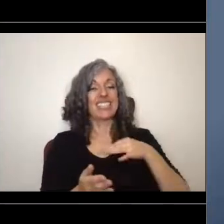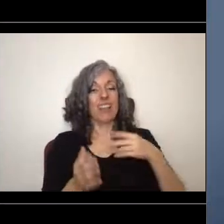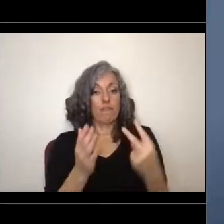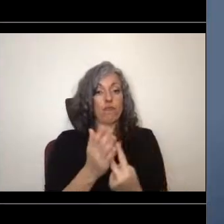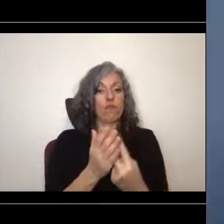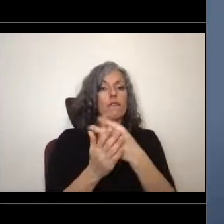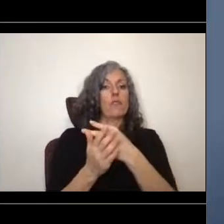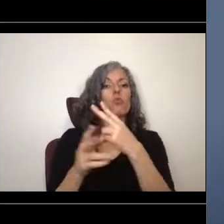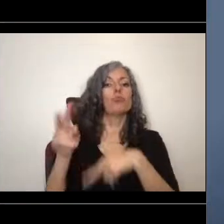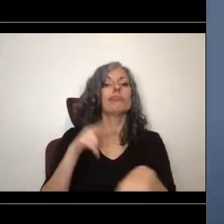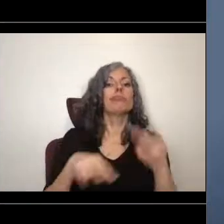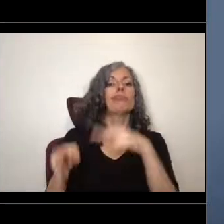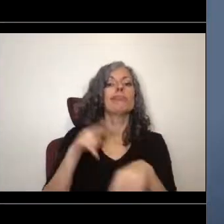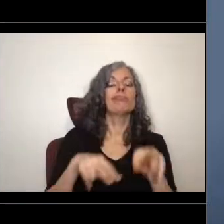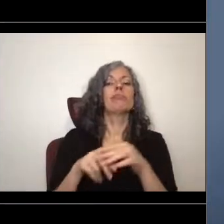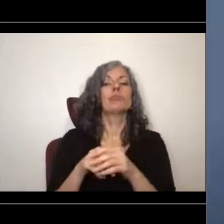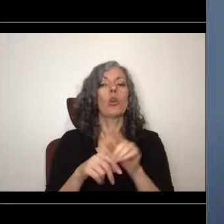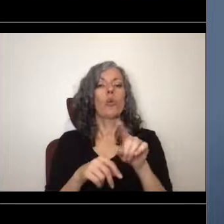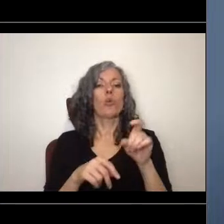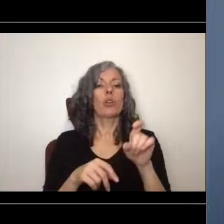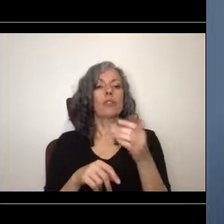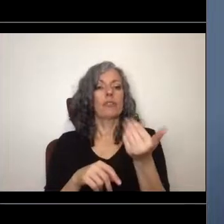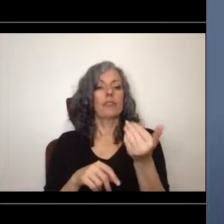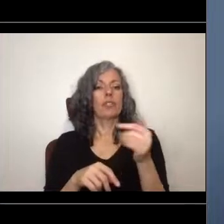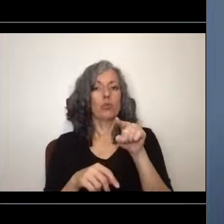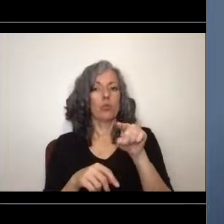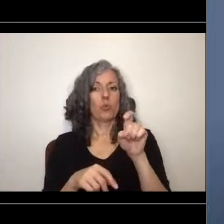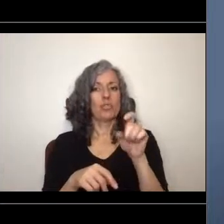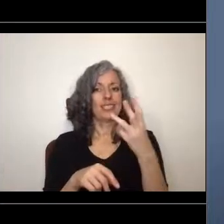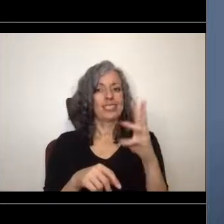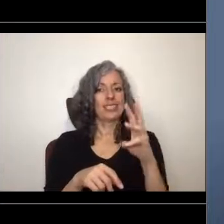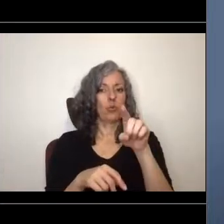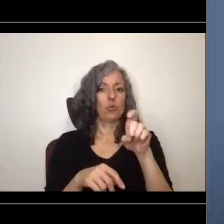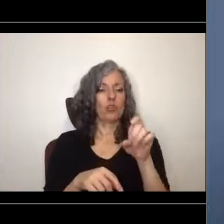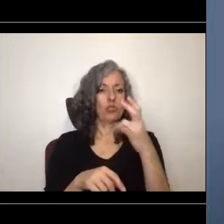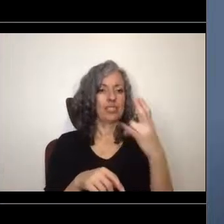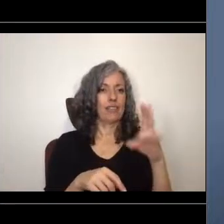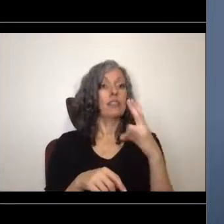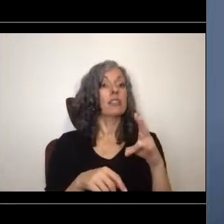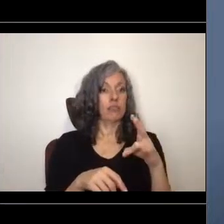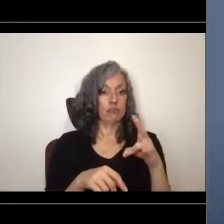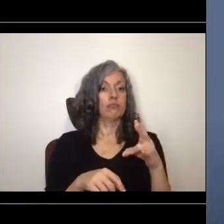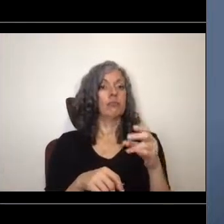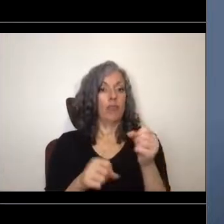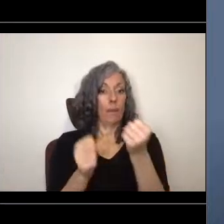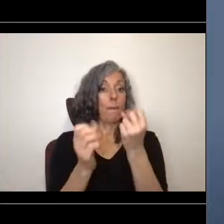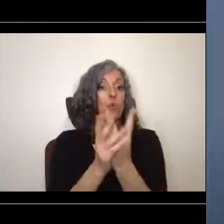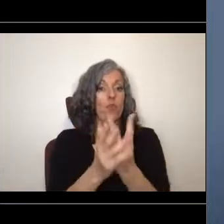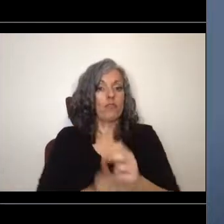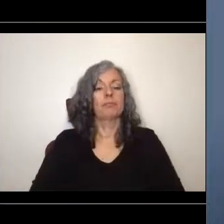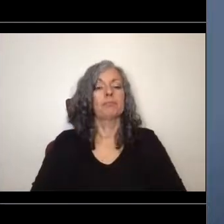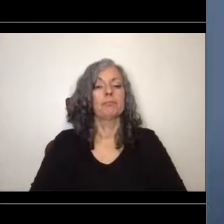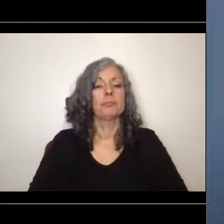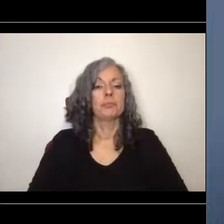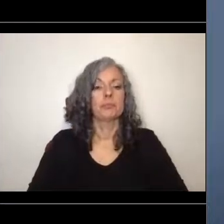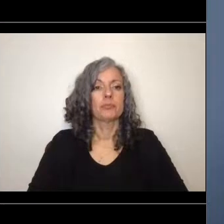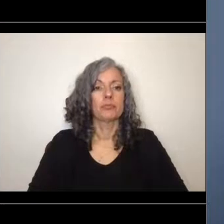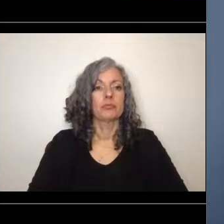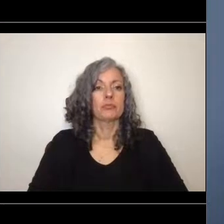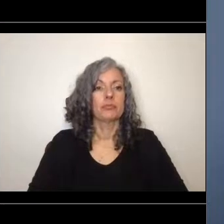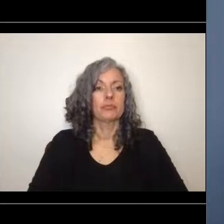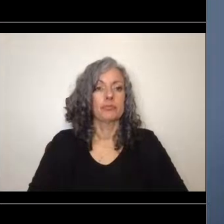tabs 115, 116, and 117. Thank you. Thank you. I see we have no public comment. Commissioners, can we make a motion? So